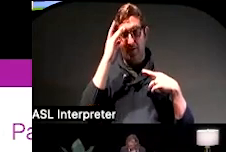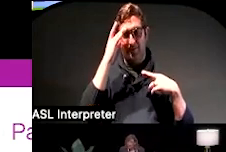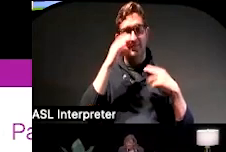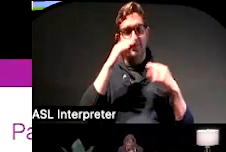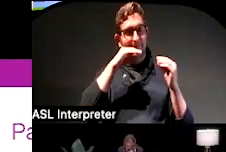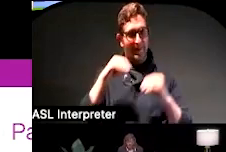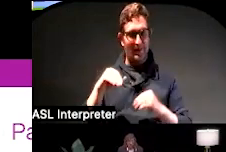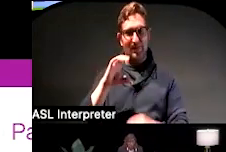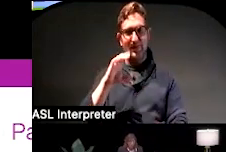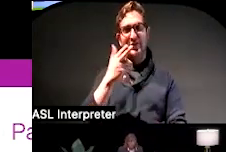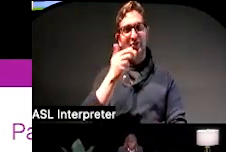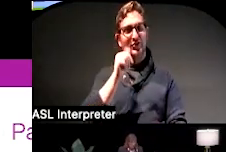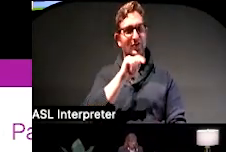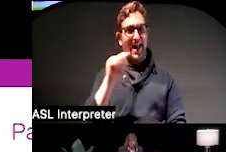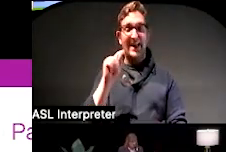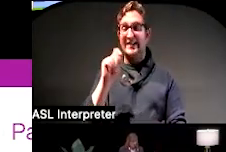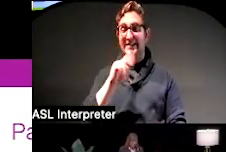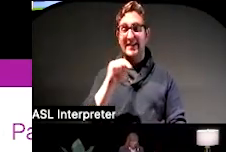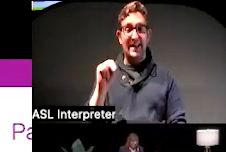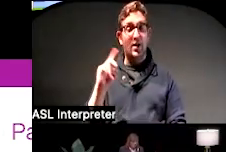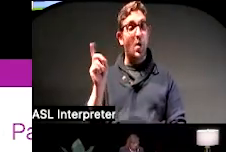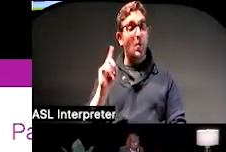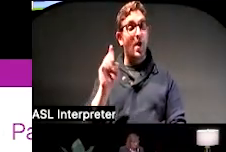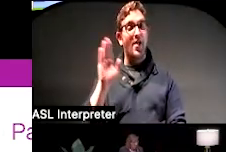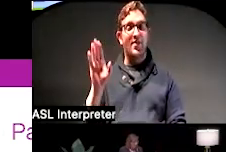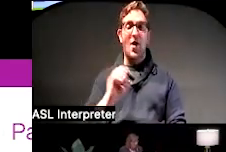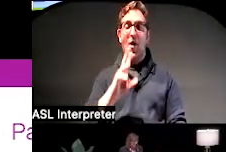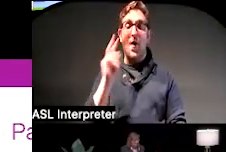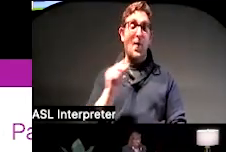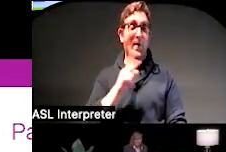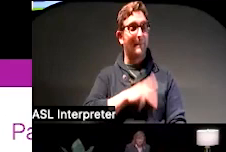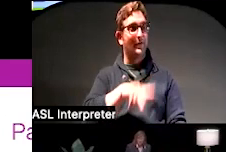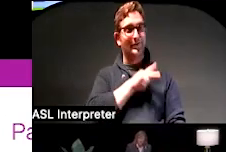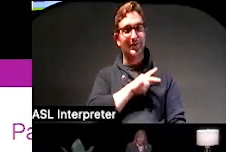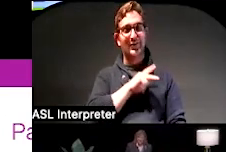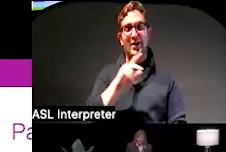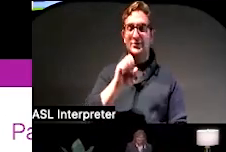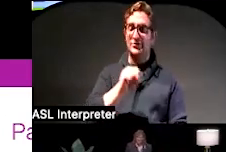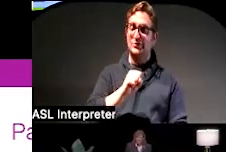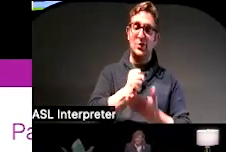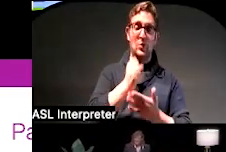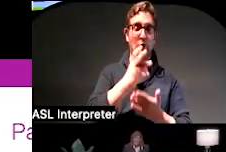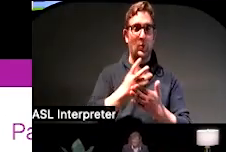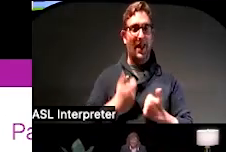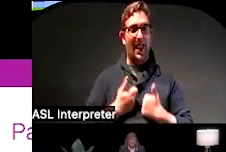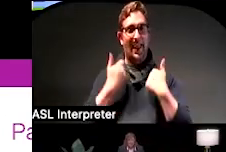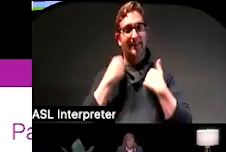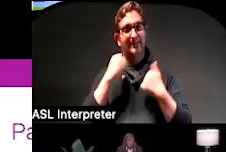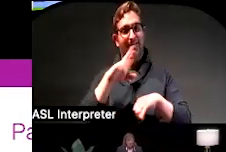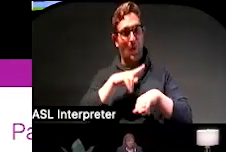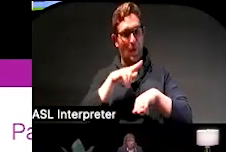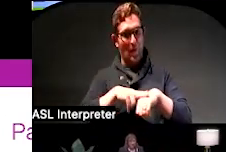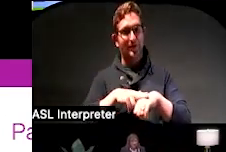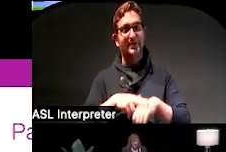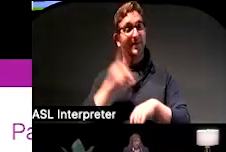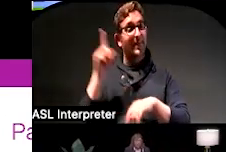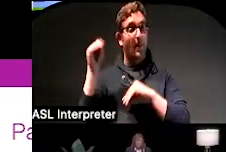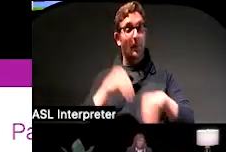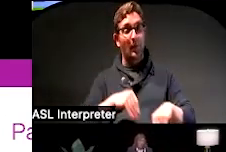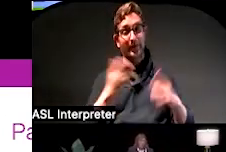Chattanooga, Tennessee, where their own personal geriatric social worker lives. Of course, they moved